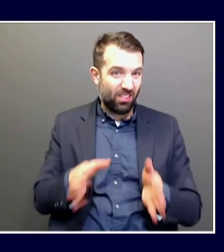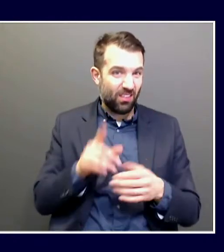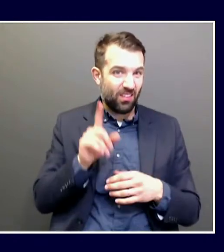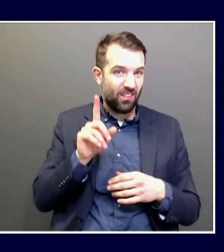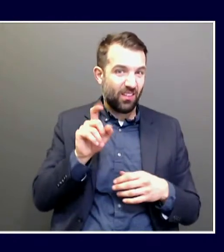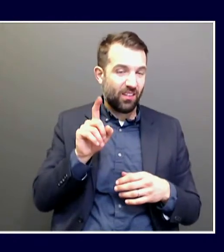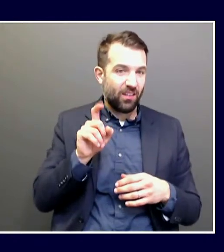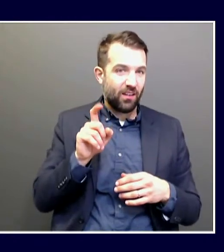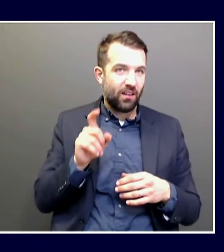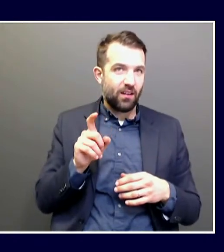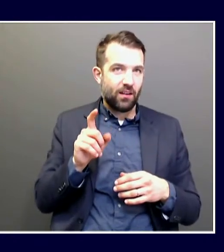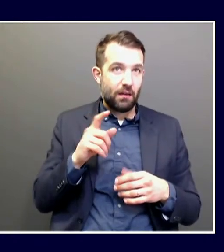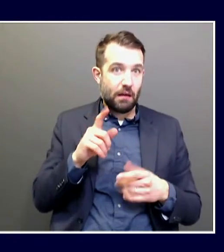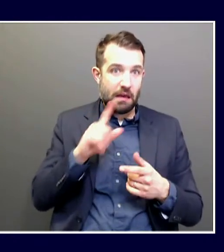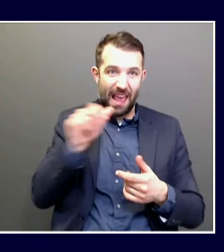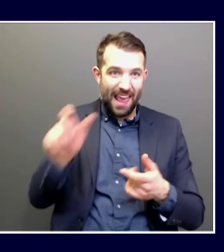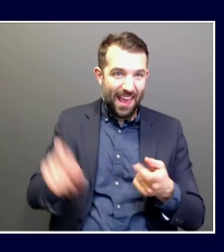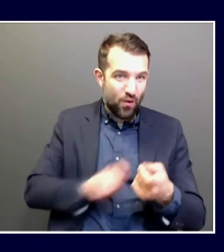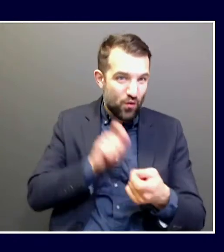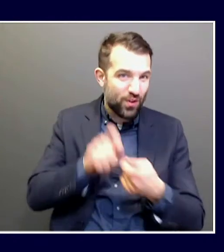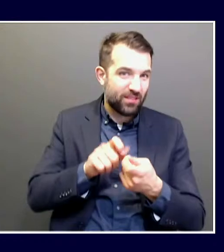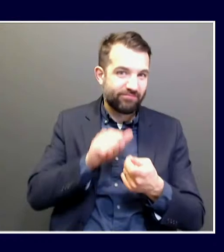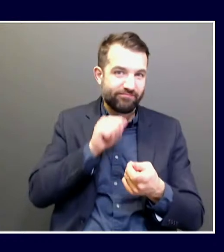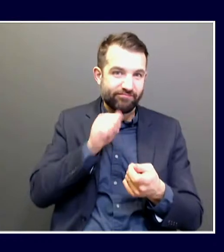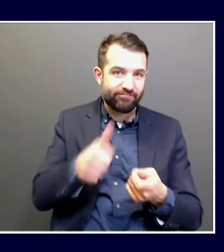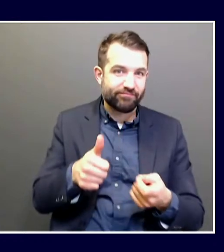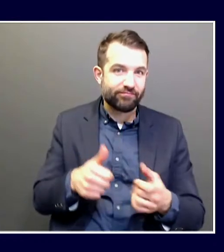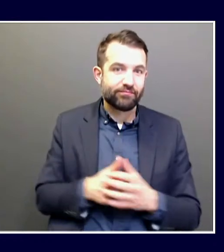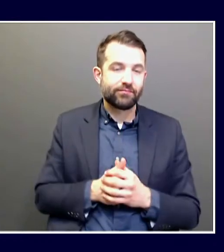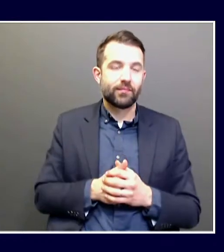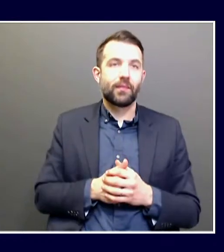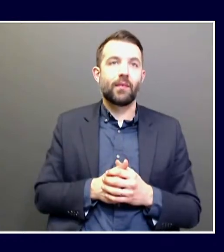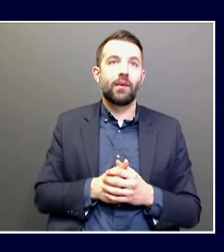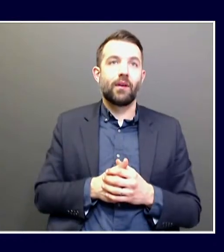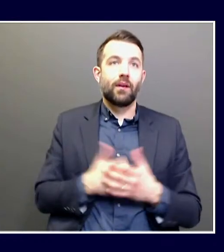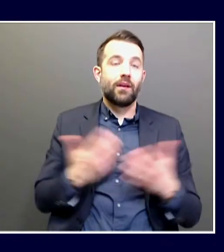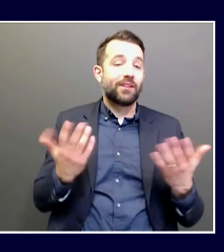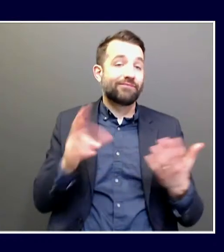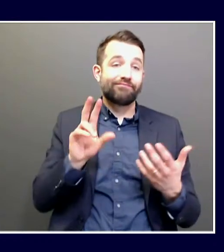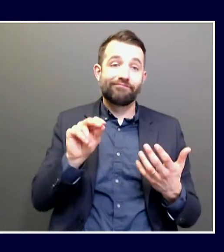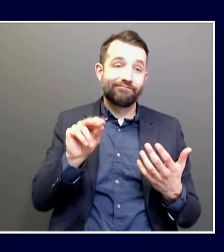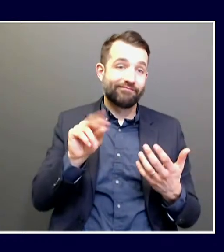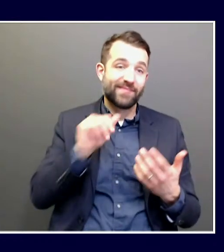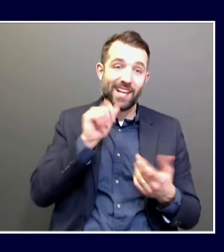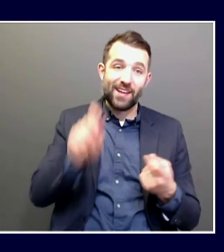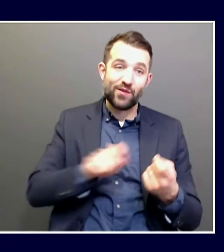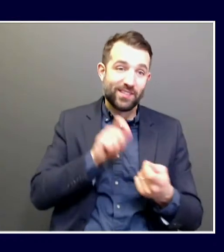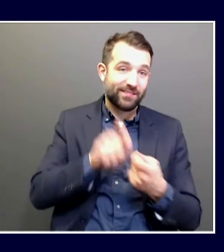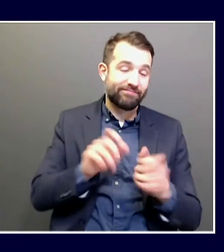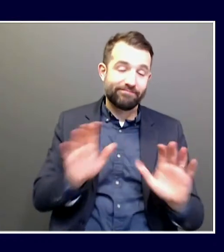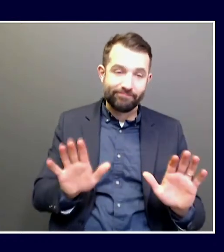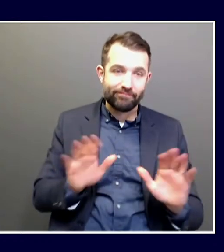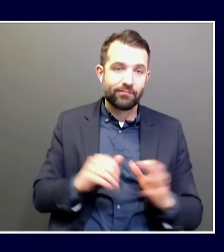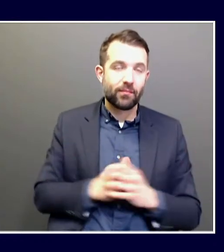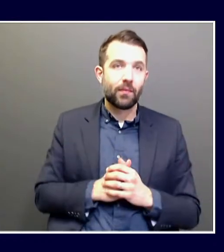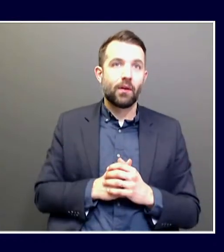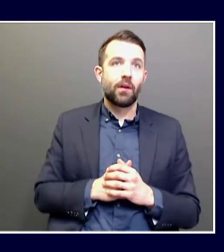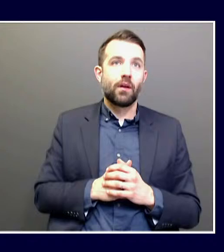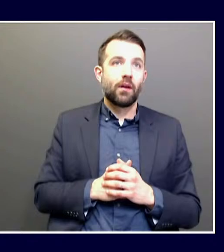accuracy of an at-home rapid test? No, I don't think it should. There are a couple of things going on